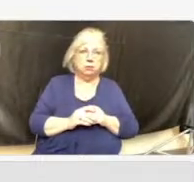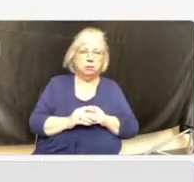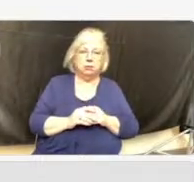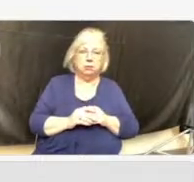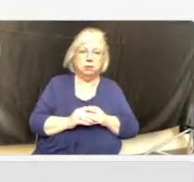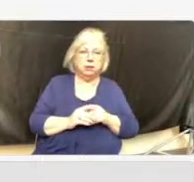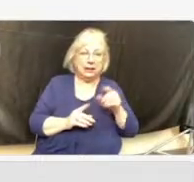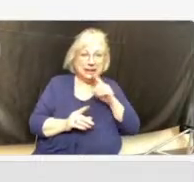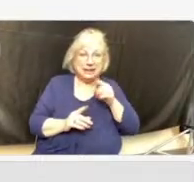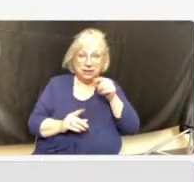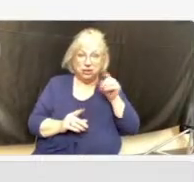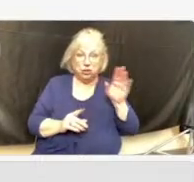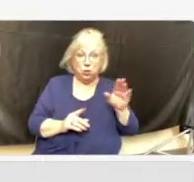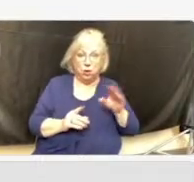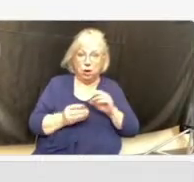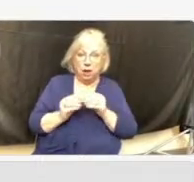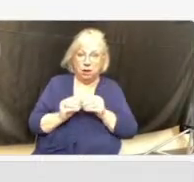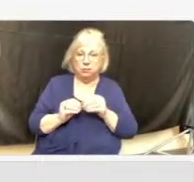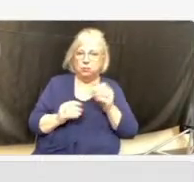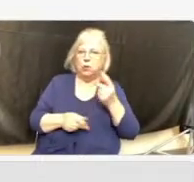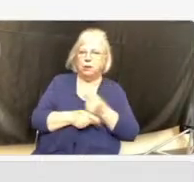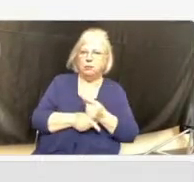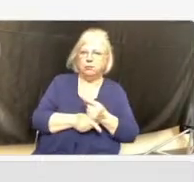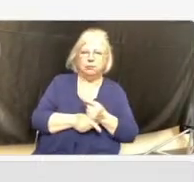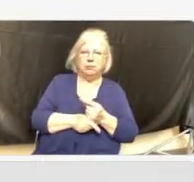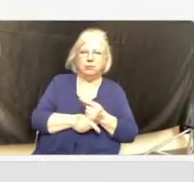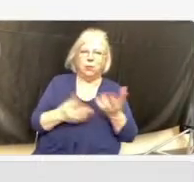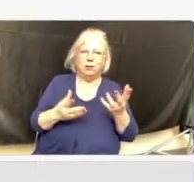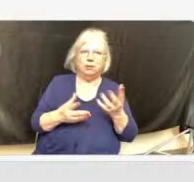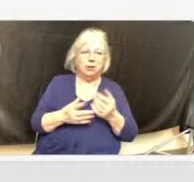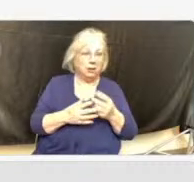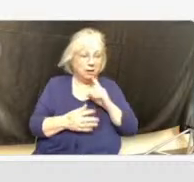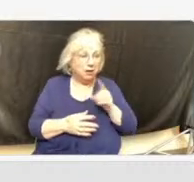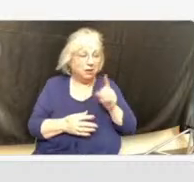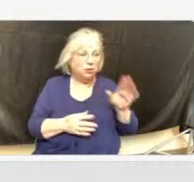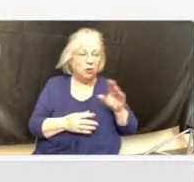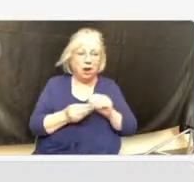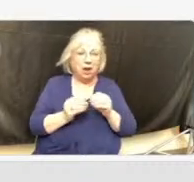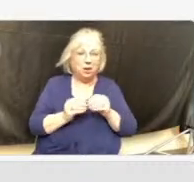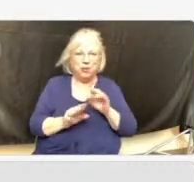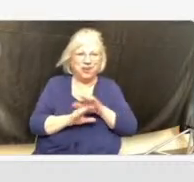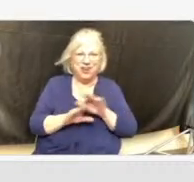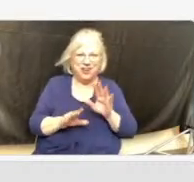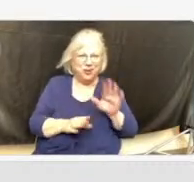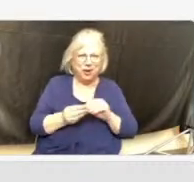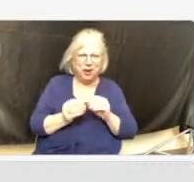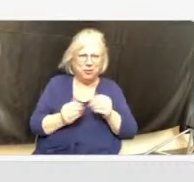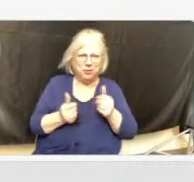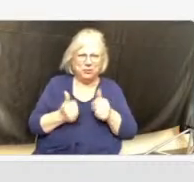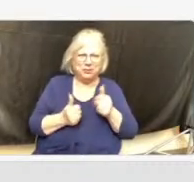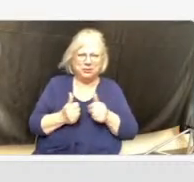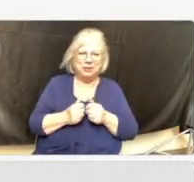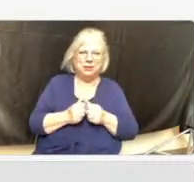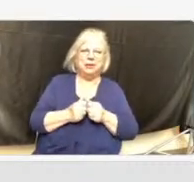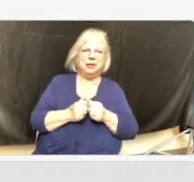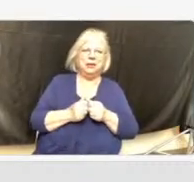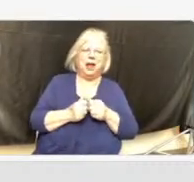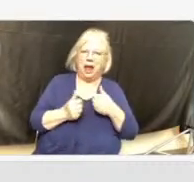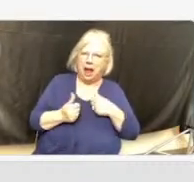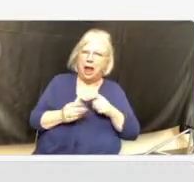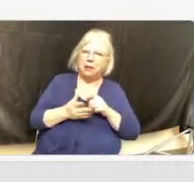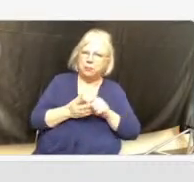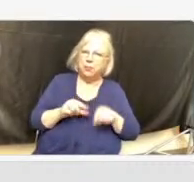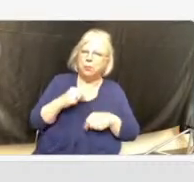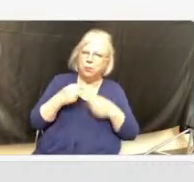Is this your item? Right. Well, It is your item, or is it not your item? I put a card in. Is that what You